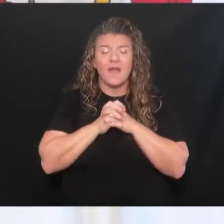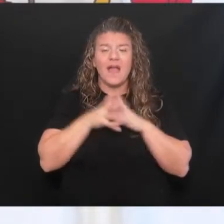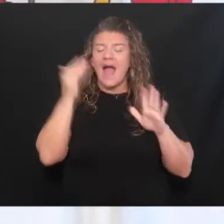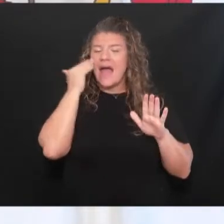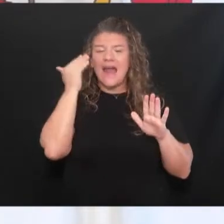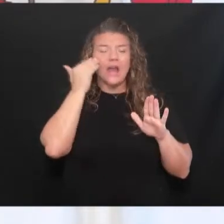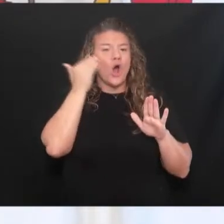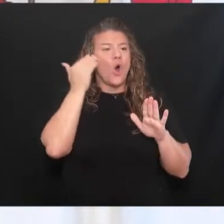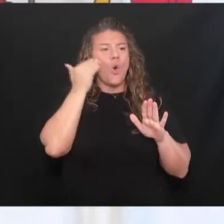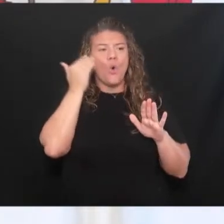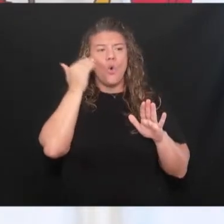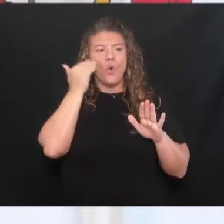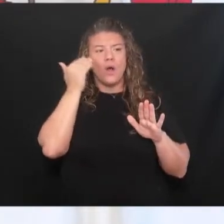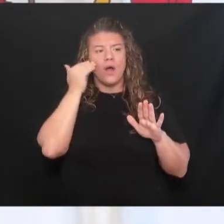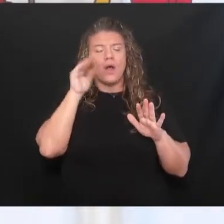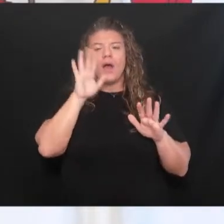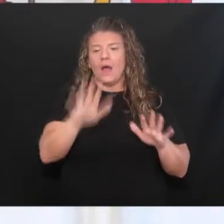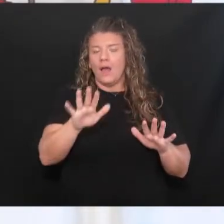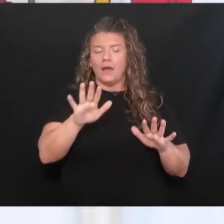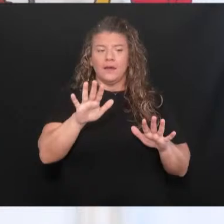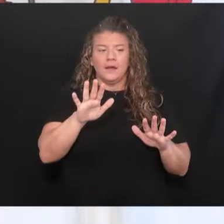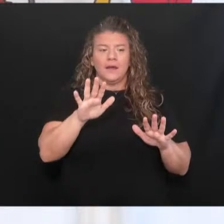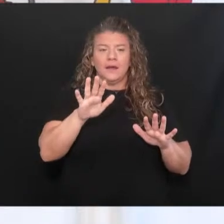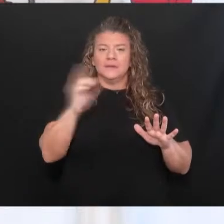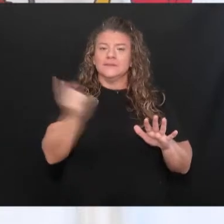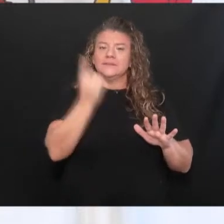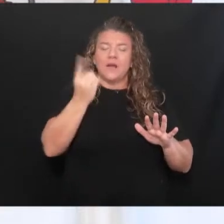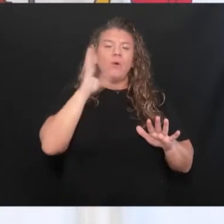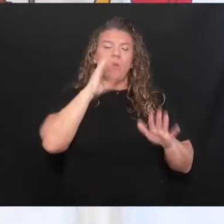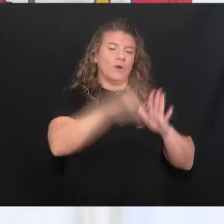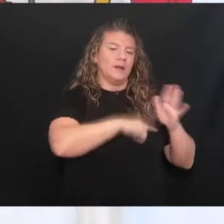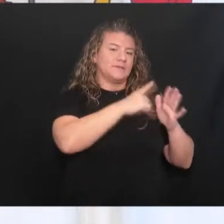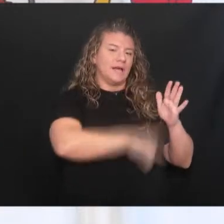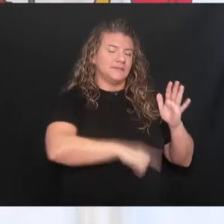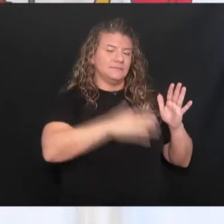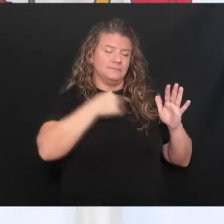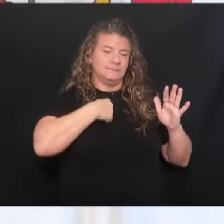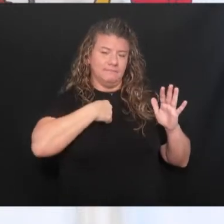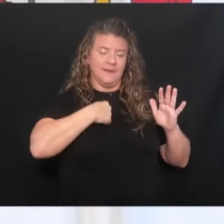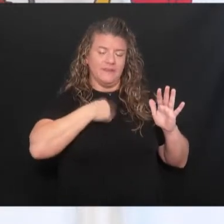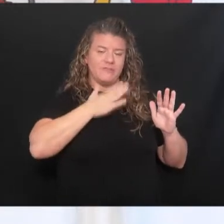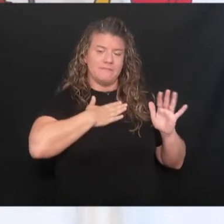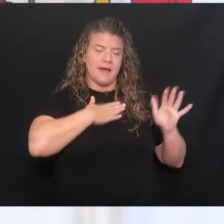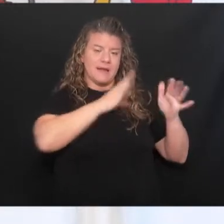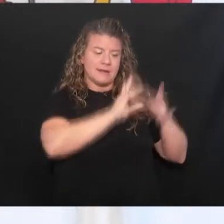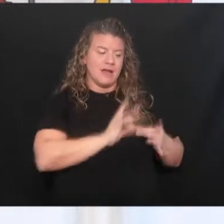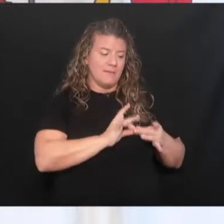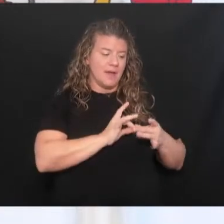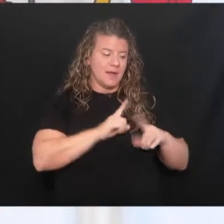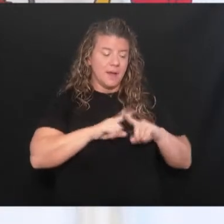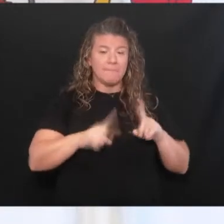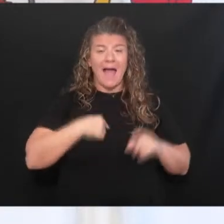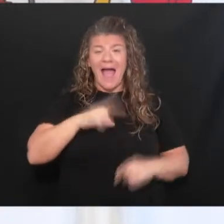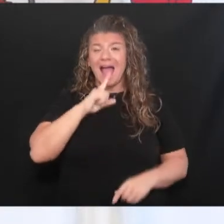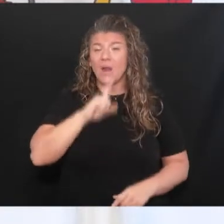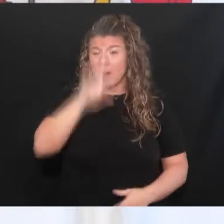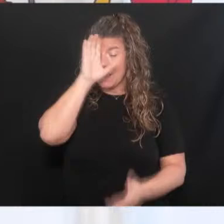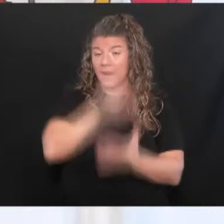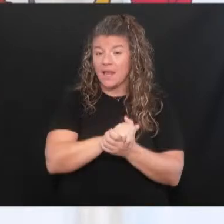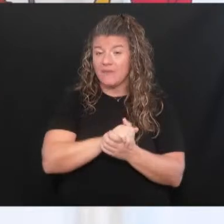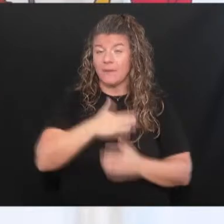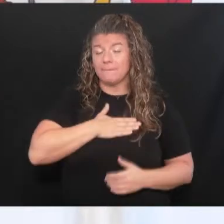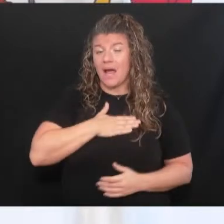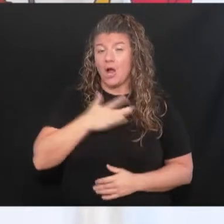know I'm going to probably draw some level of criticism for this, but I really believe in my heart